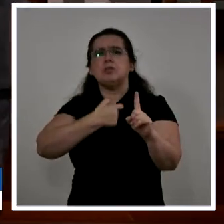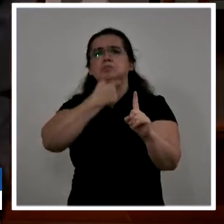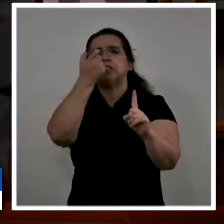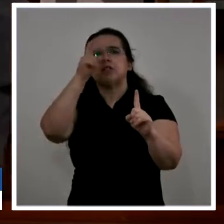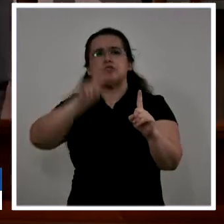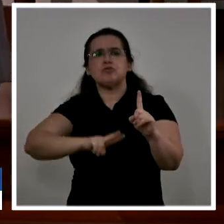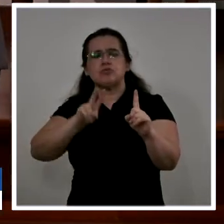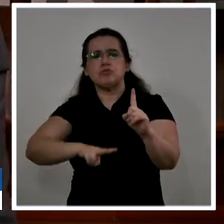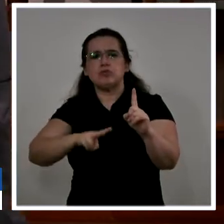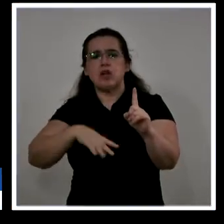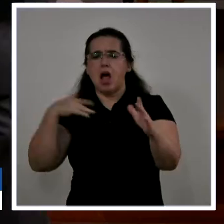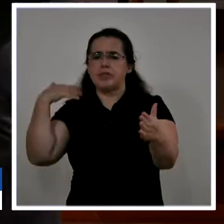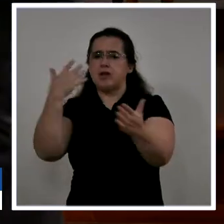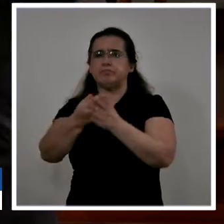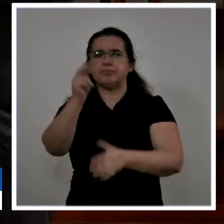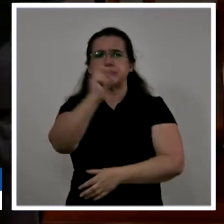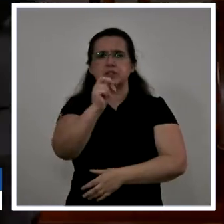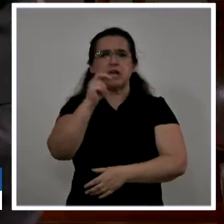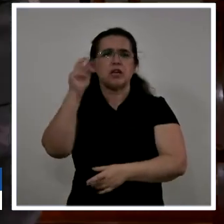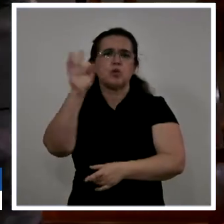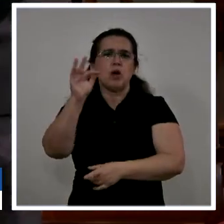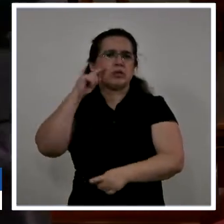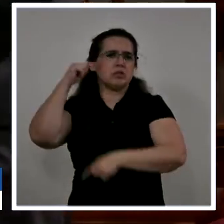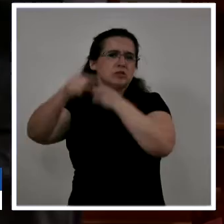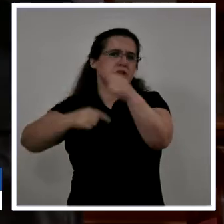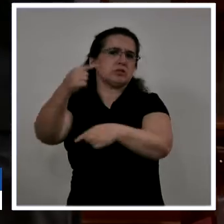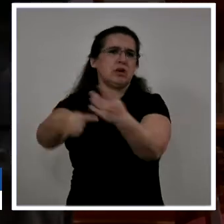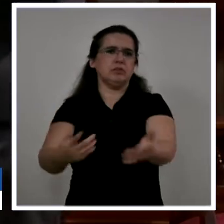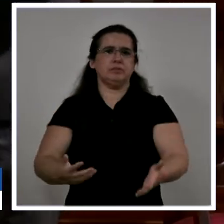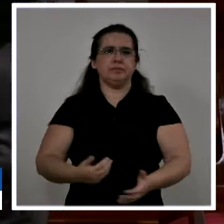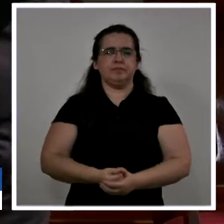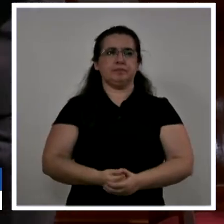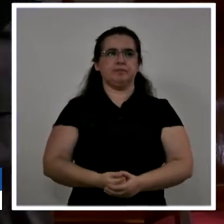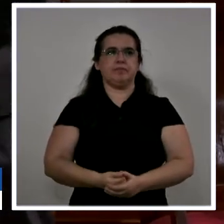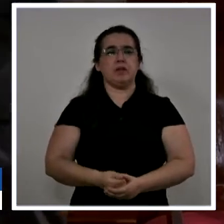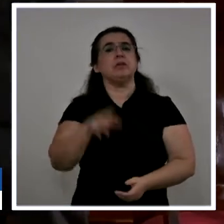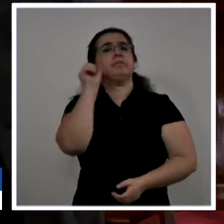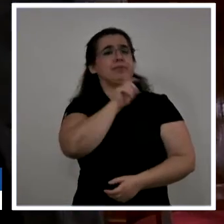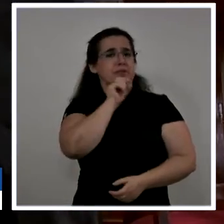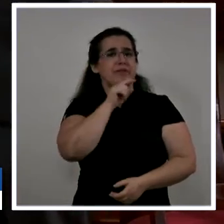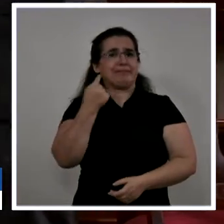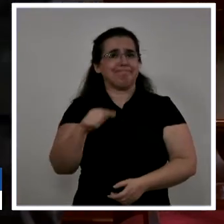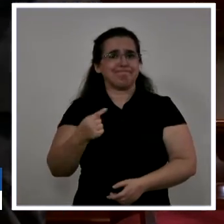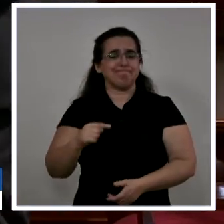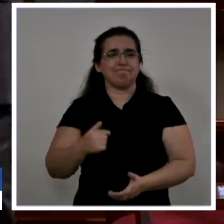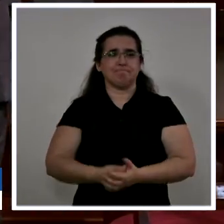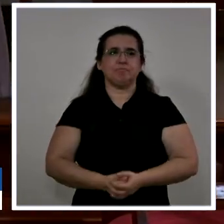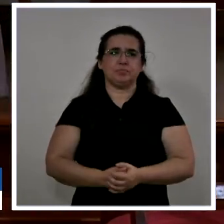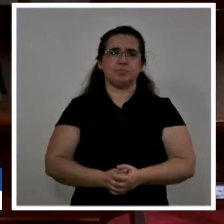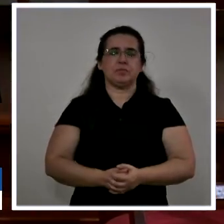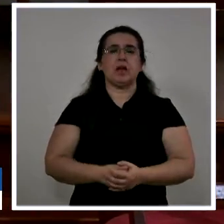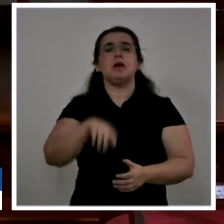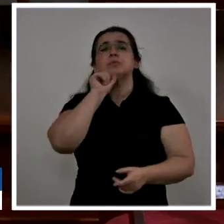terceira e quarta geração. Essa é uma maneira de ler o texto. That's one possibility. É uma possibilidade. Now the other possibility, a